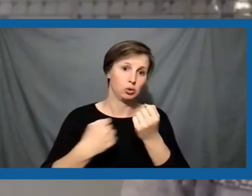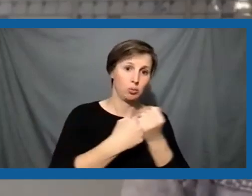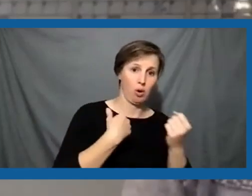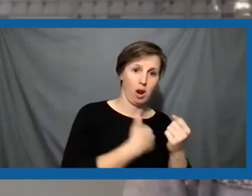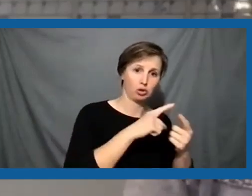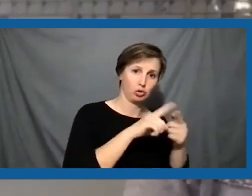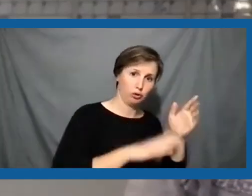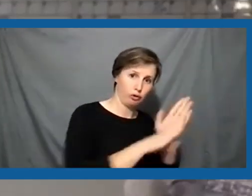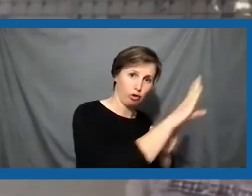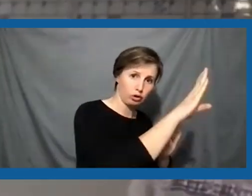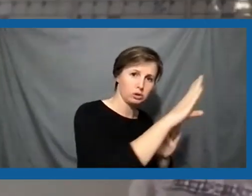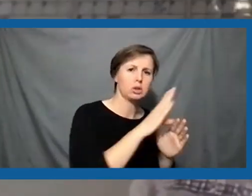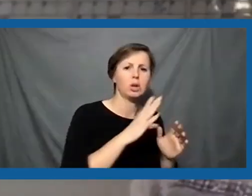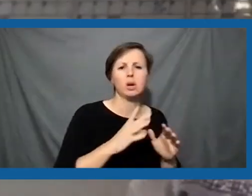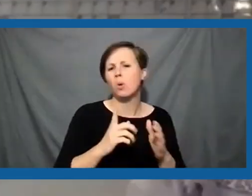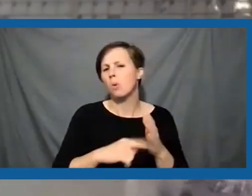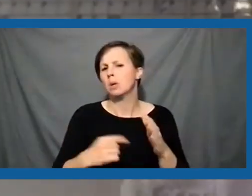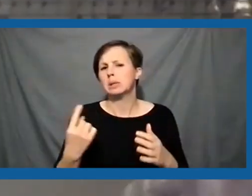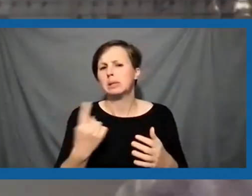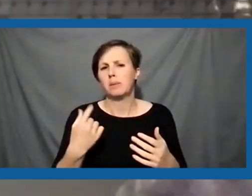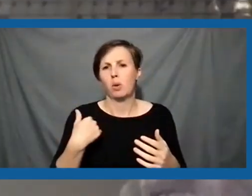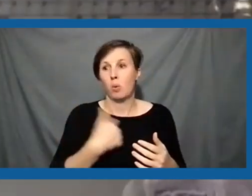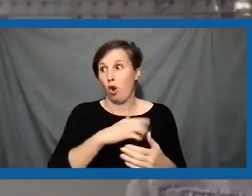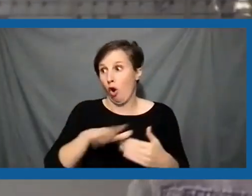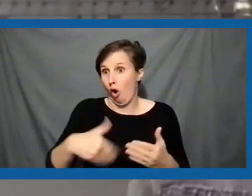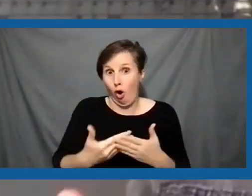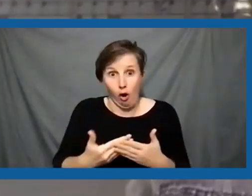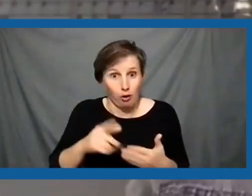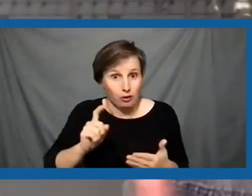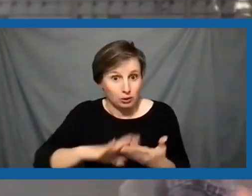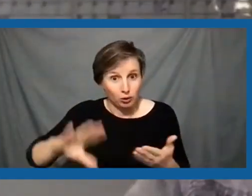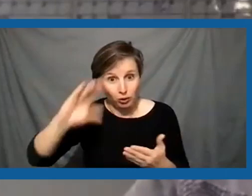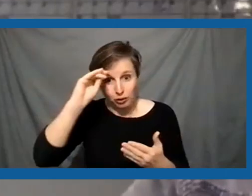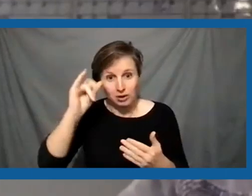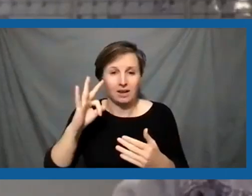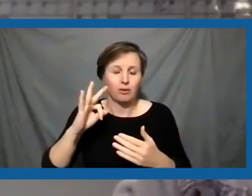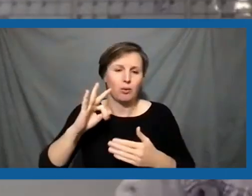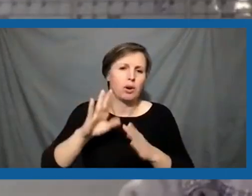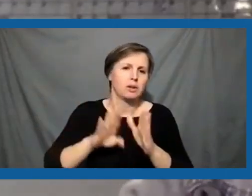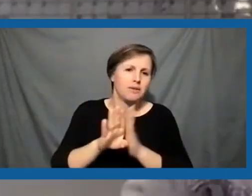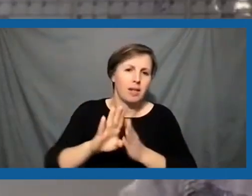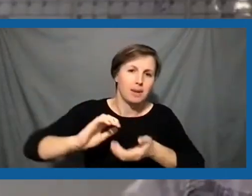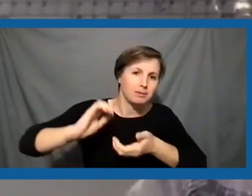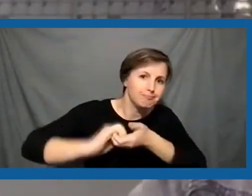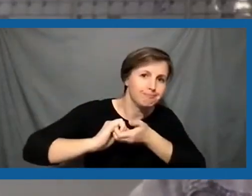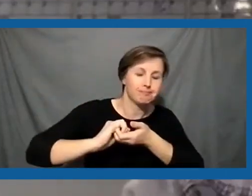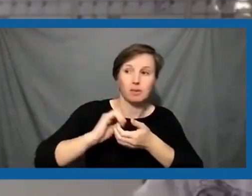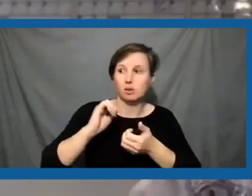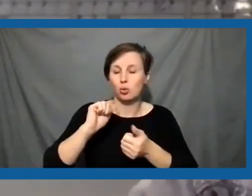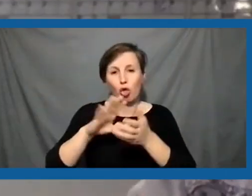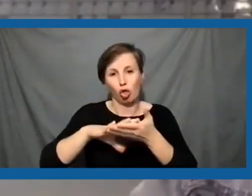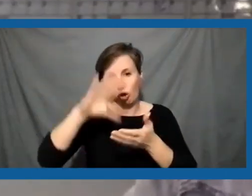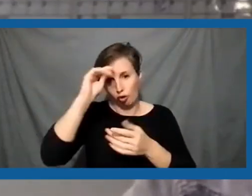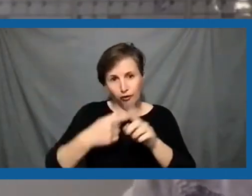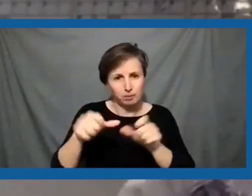flourish. And what is something that we all need to learn when building alliances so we can learn from each other and